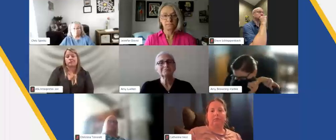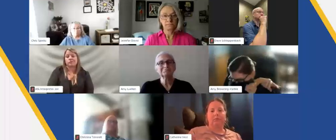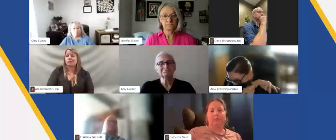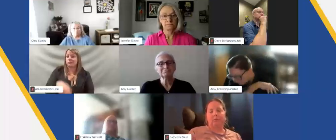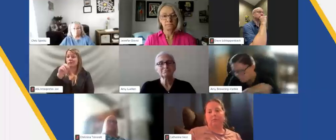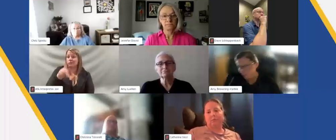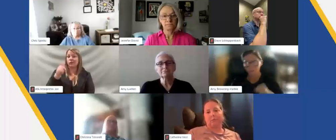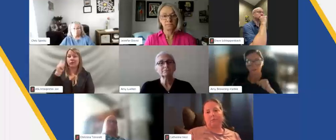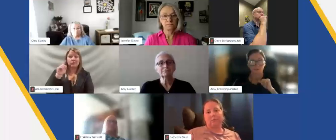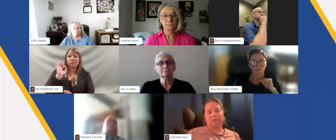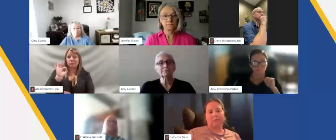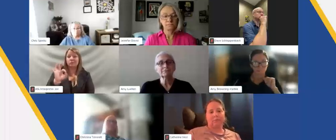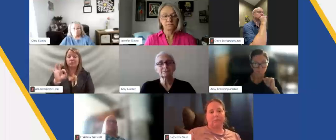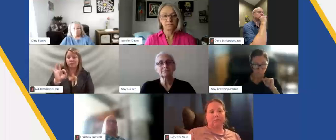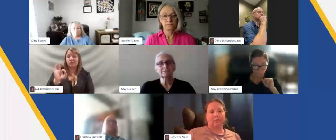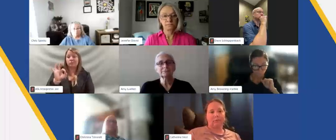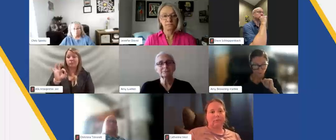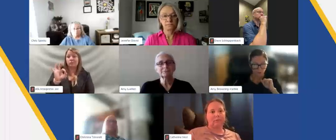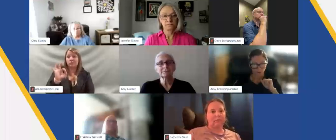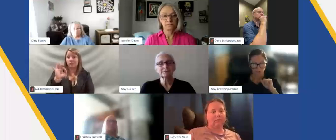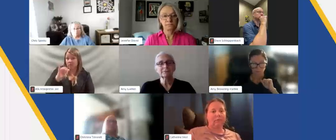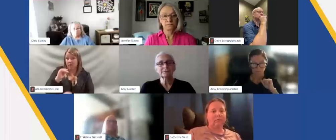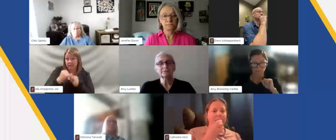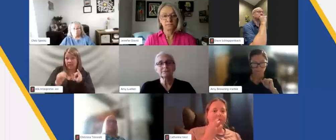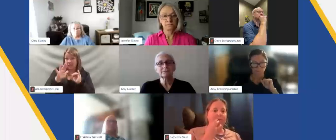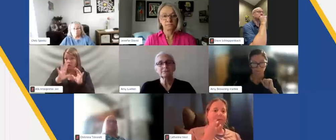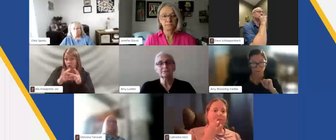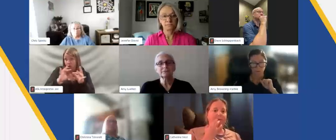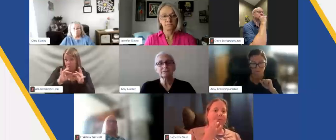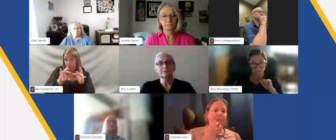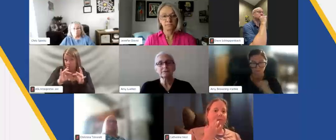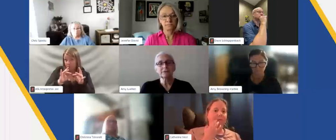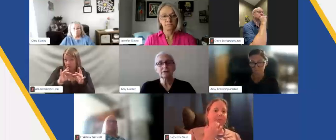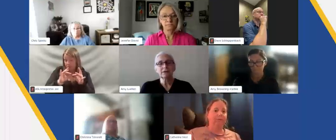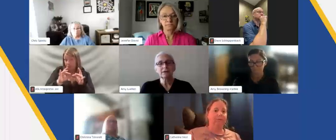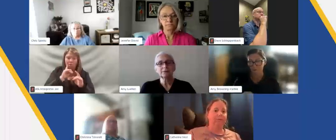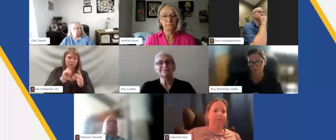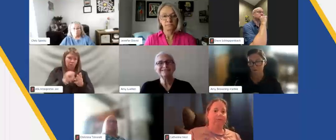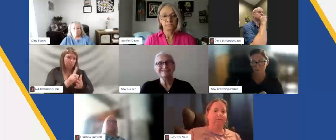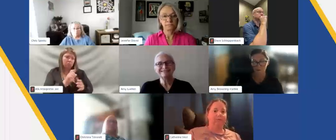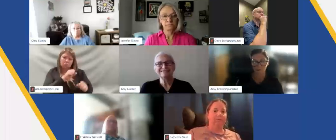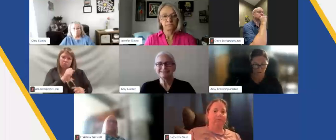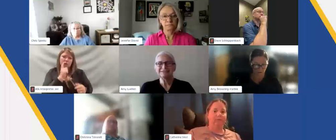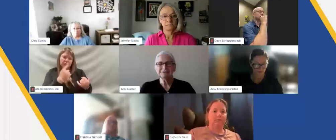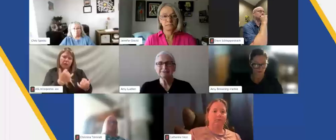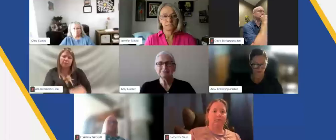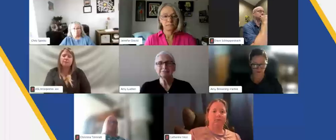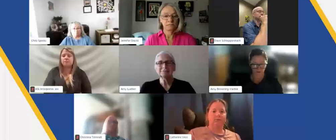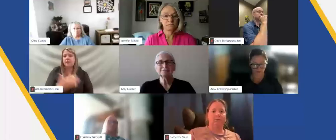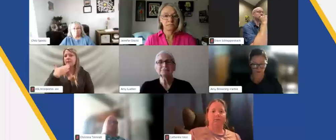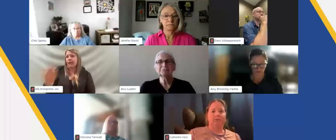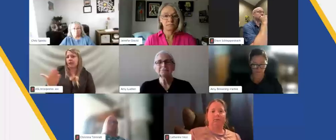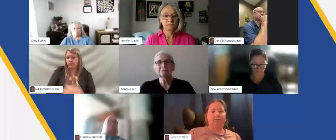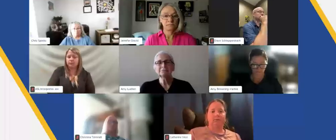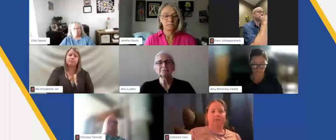Okay, that sounds fine. And is that the end of your comment then, Jeremy? I think so, yeah, for now. Okay, thank you very much.